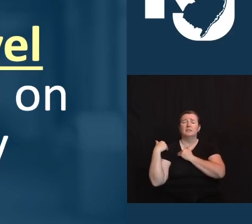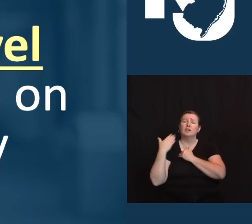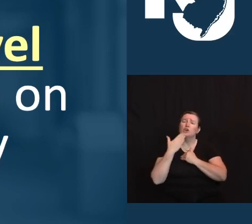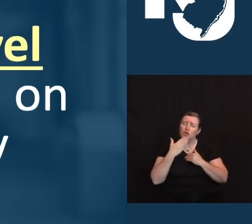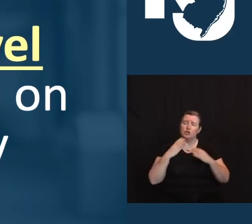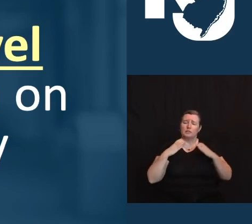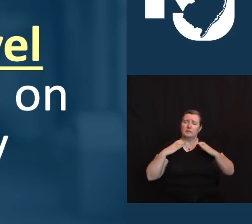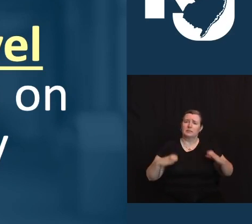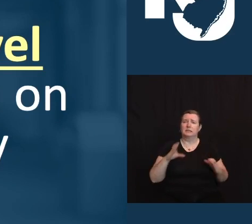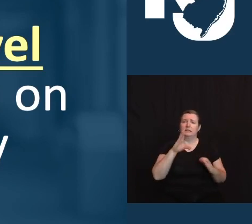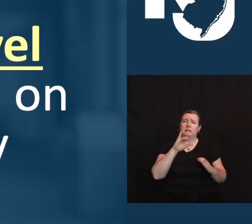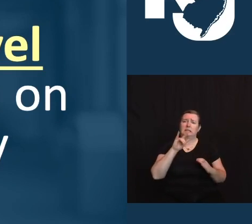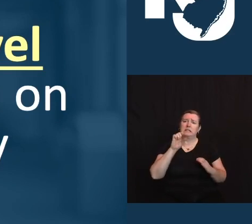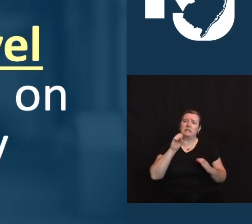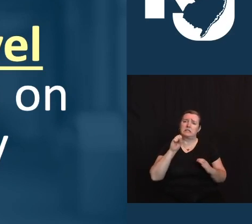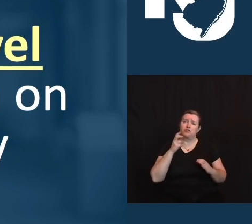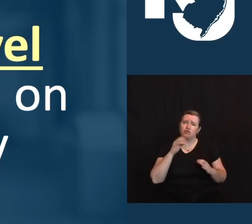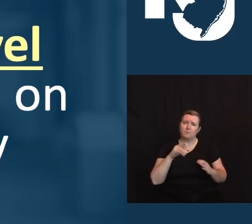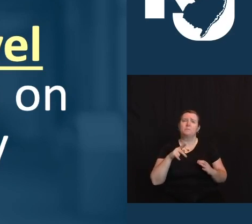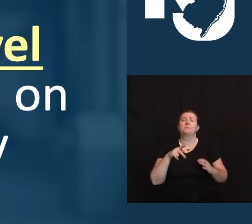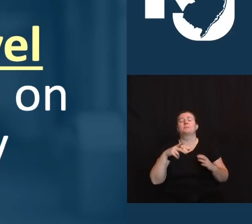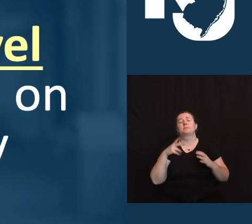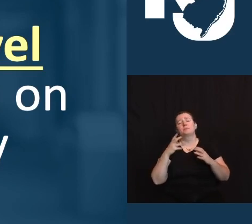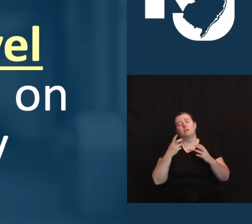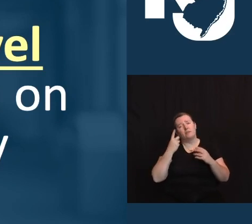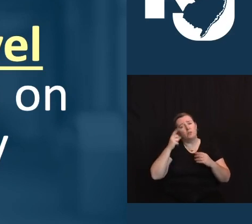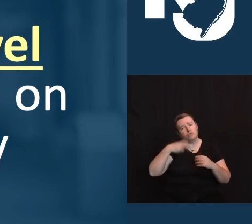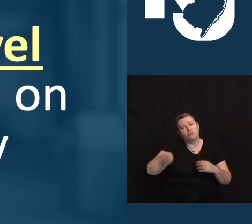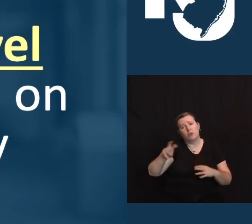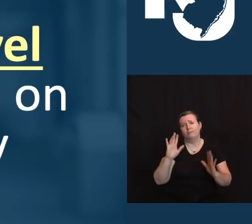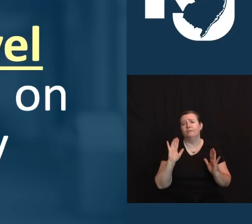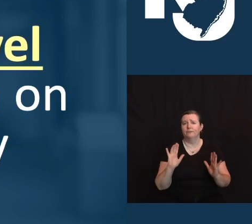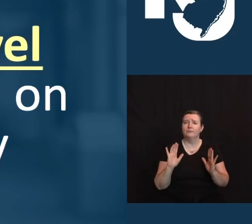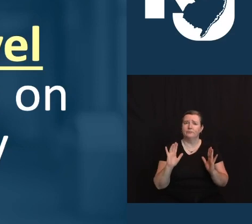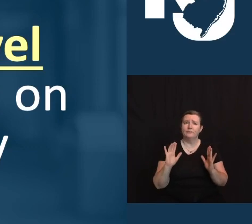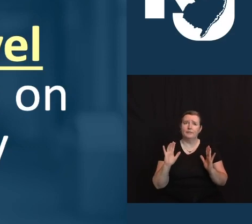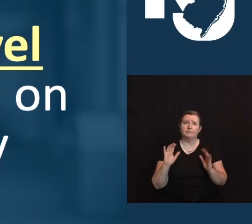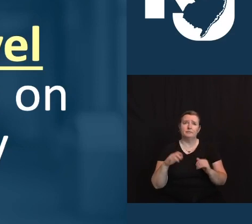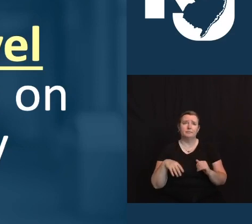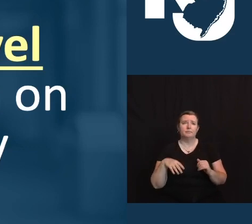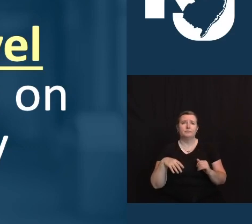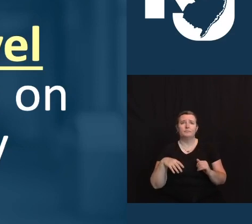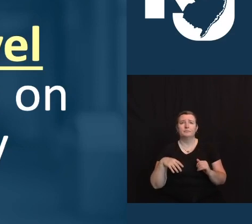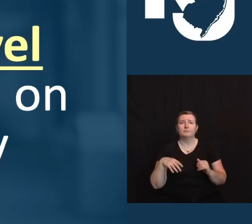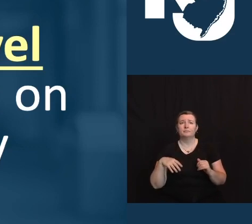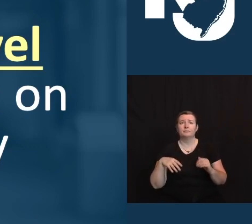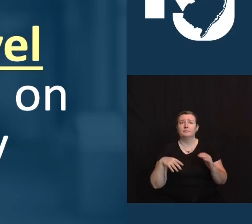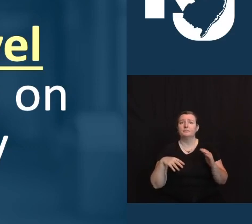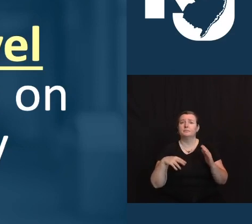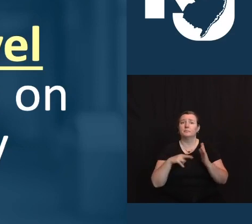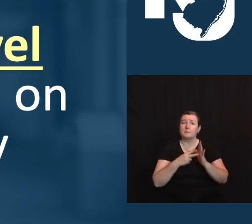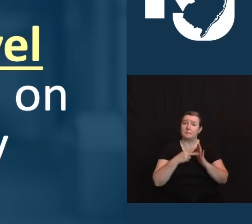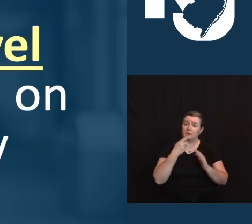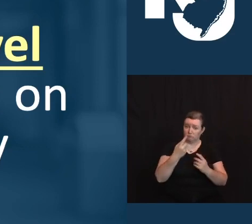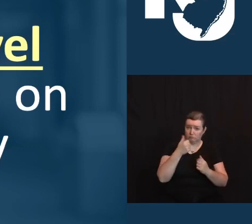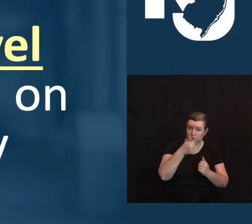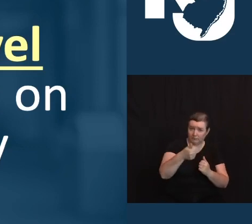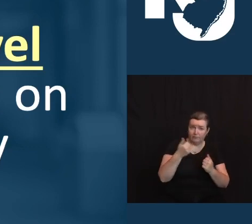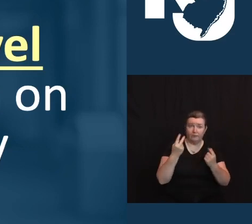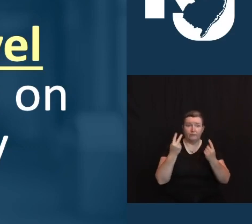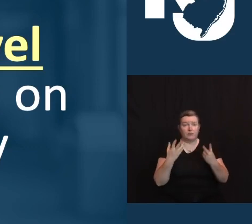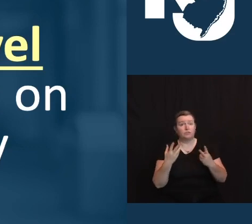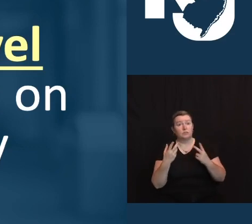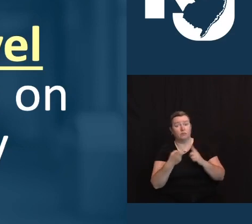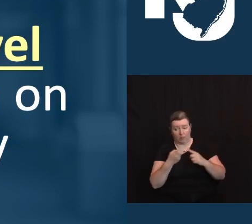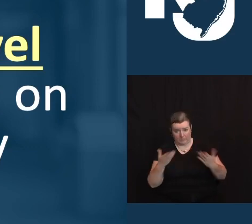travel advisory. This goes equally, by the way, whether you are a visitor to our state or a New Jersey resident